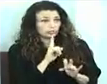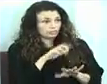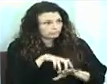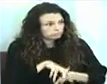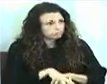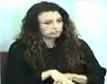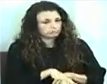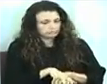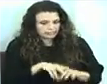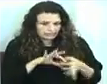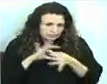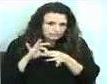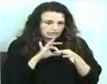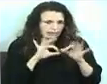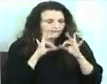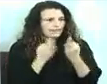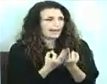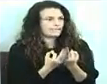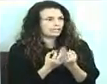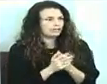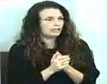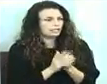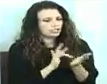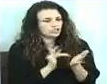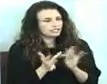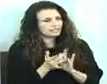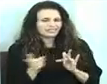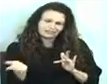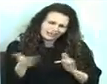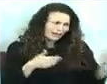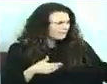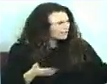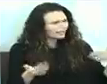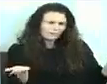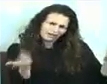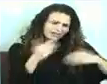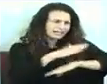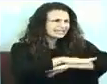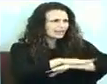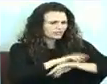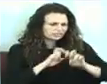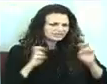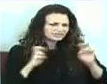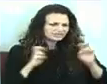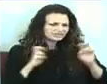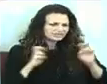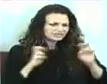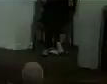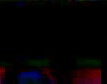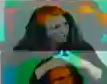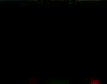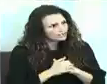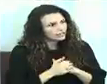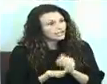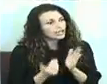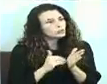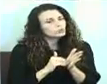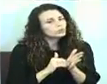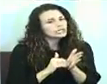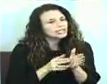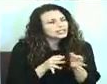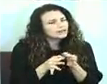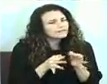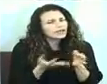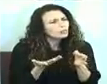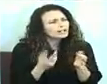together. And Jesus brought people together around a common table and redefined it. That's